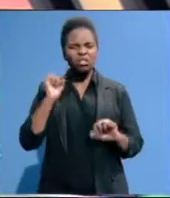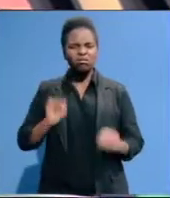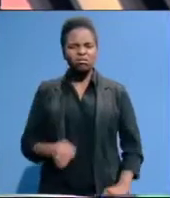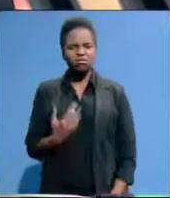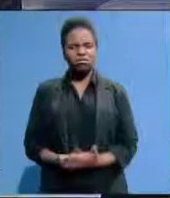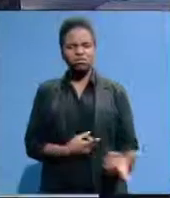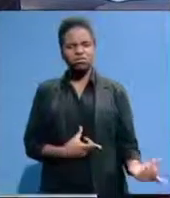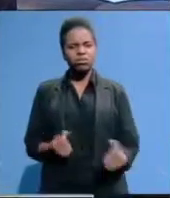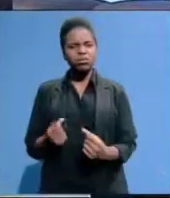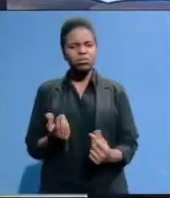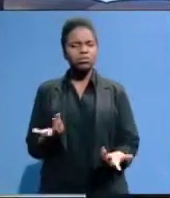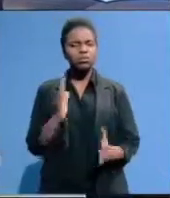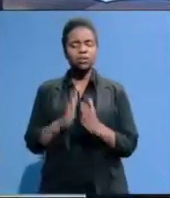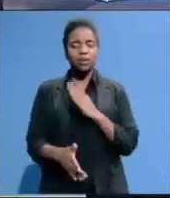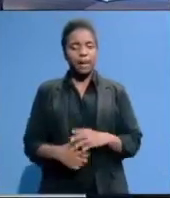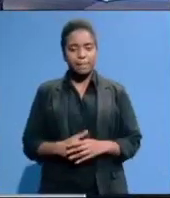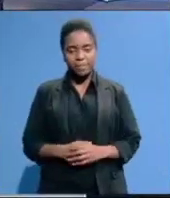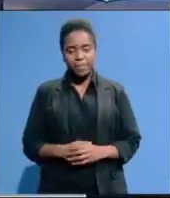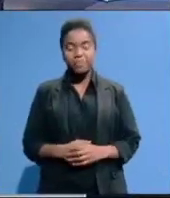yourself? You know, I think,